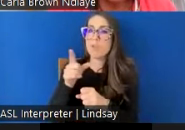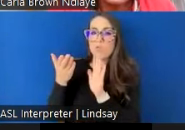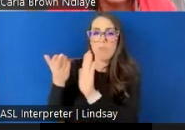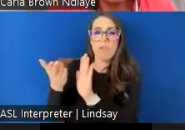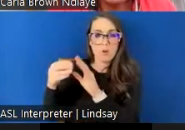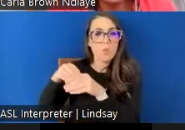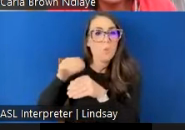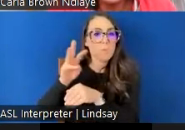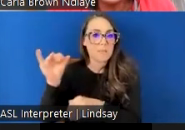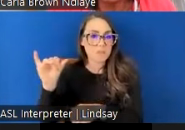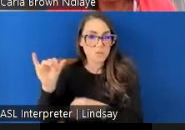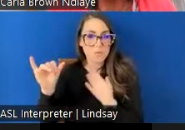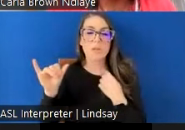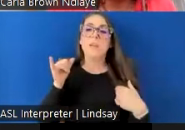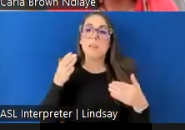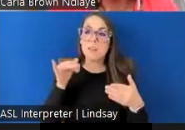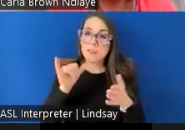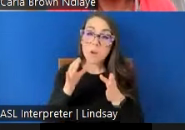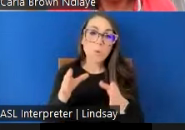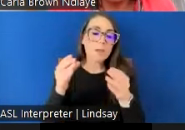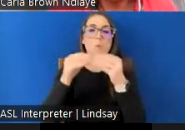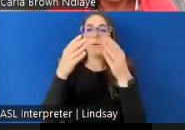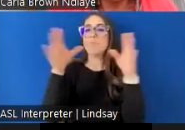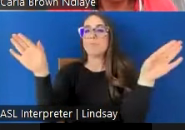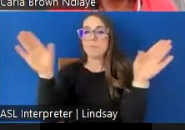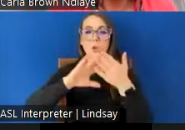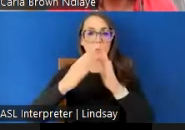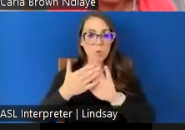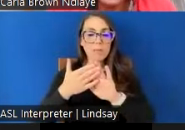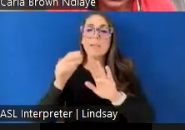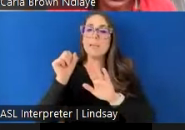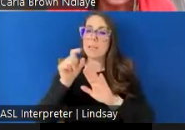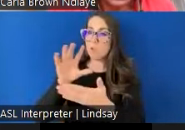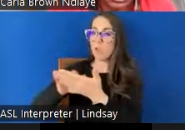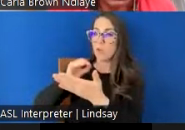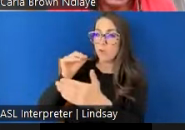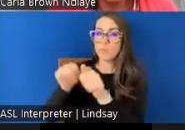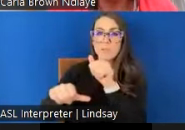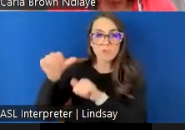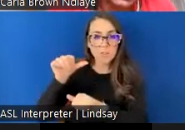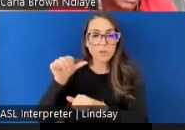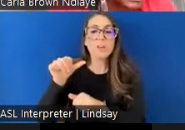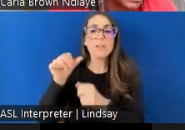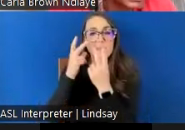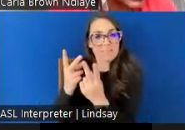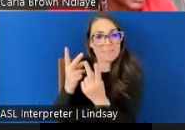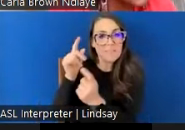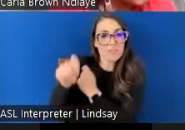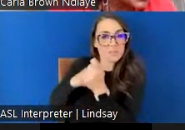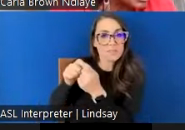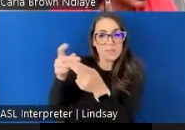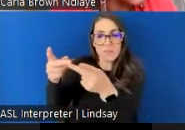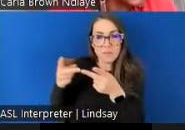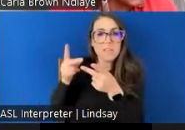And so that the larger community, you know, can play off of one another and learn from one another, and that there's a space specifically dedicated to